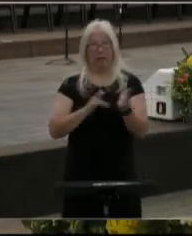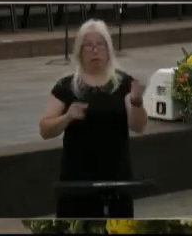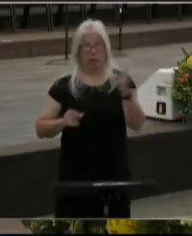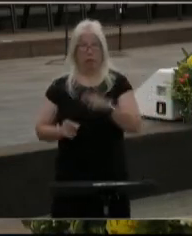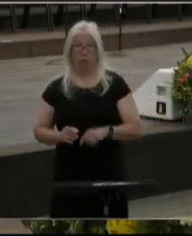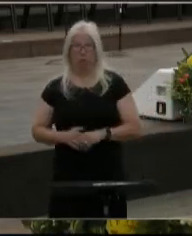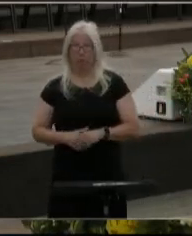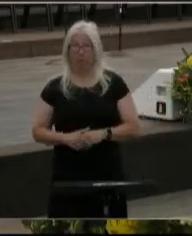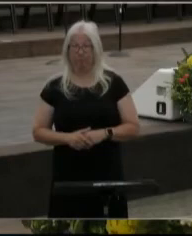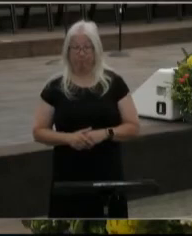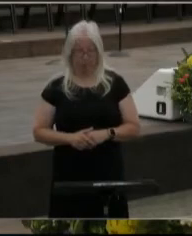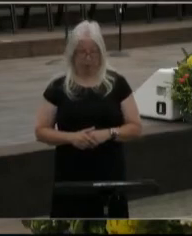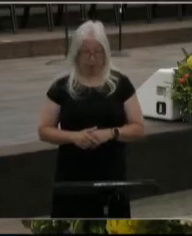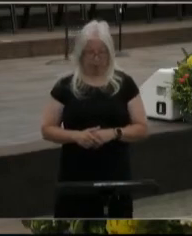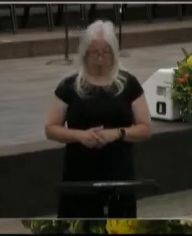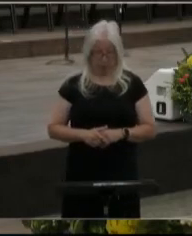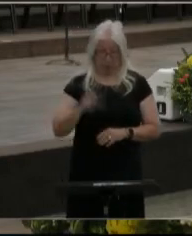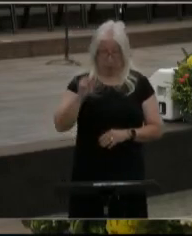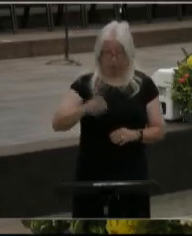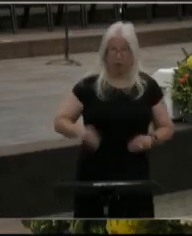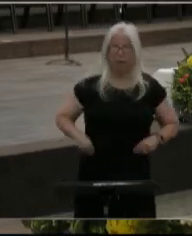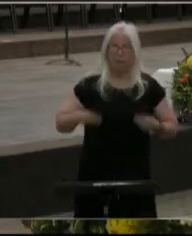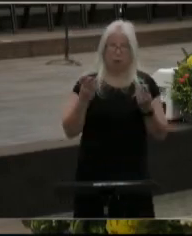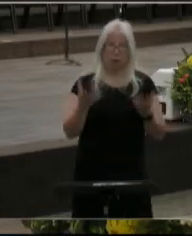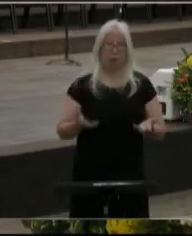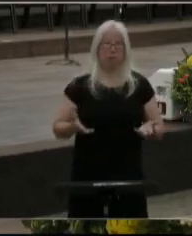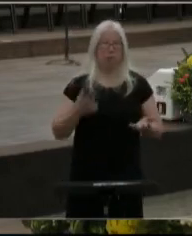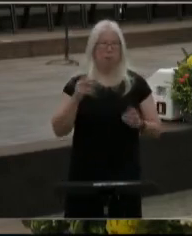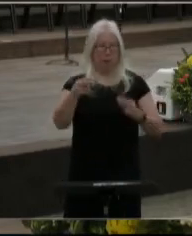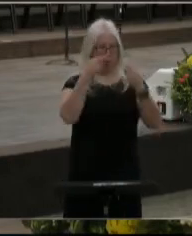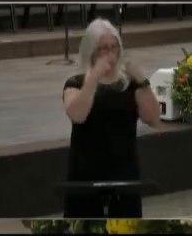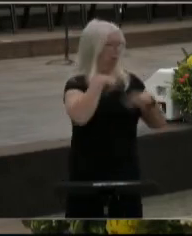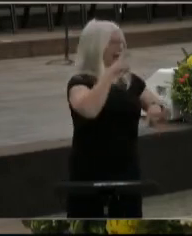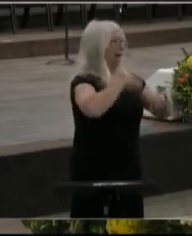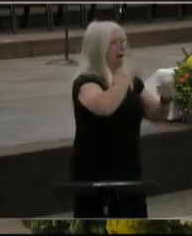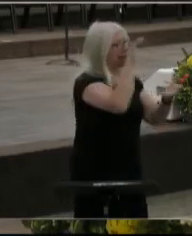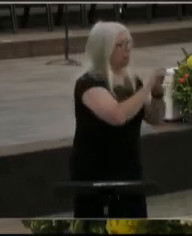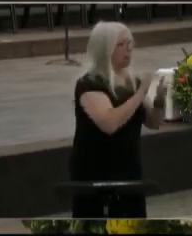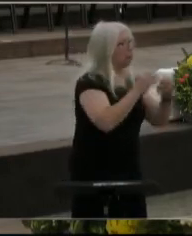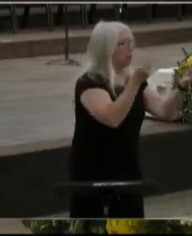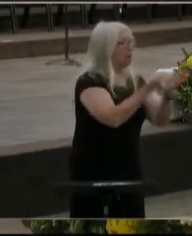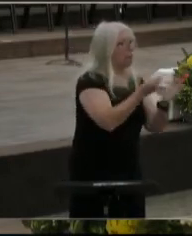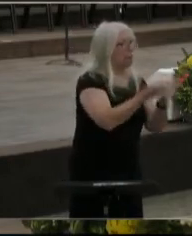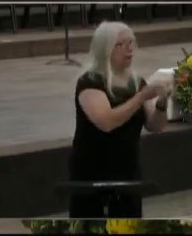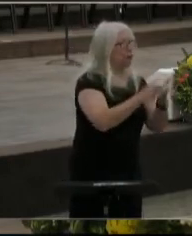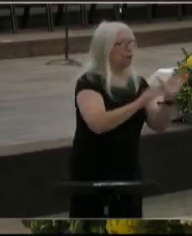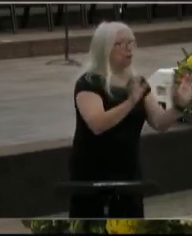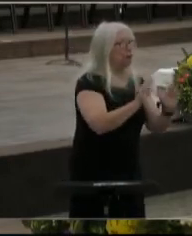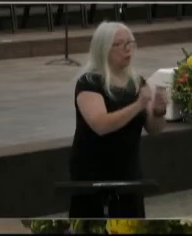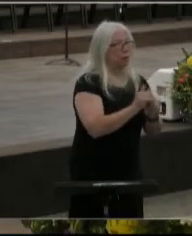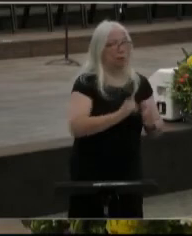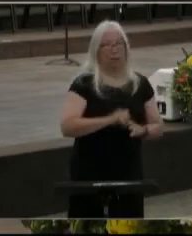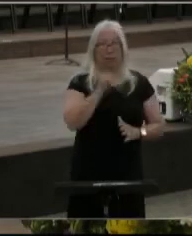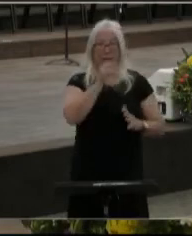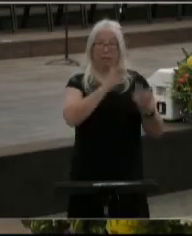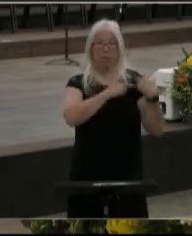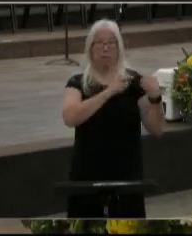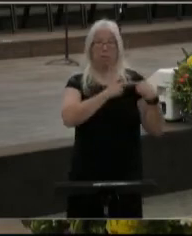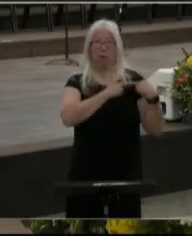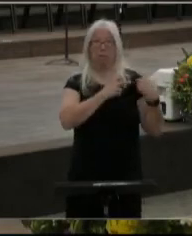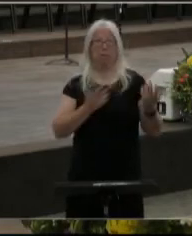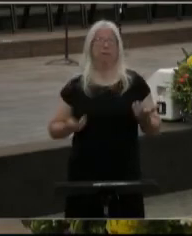you. You still need to be generous. People have looked at me and said, I can't believe you gave them money. You don't know what they're going to do with it. I went, that's not my